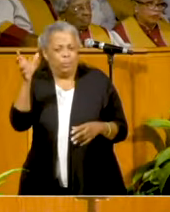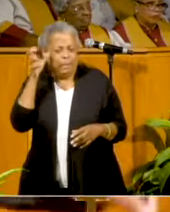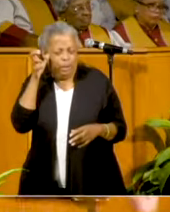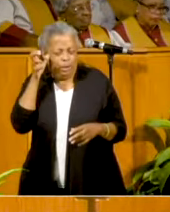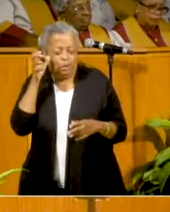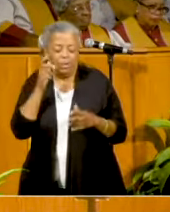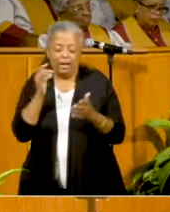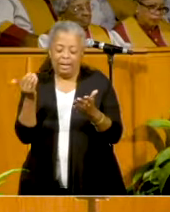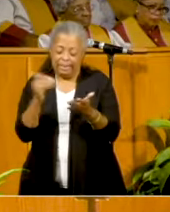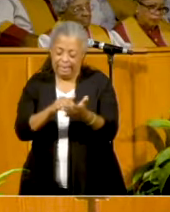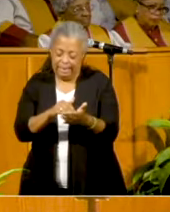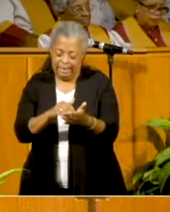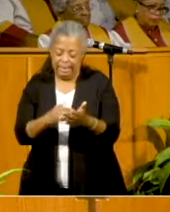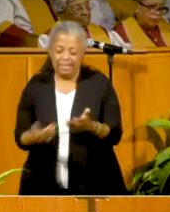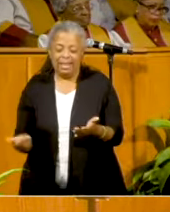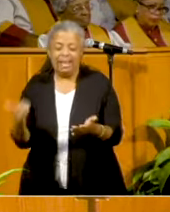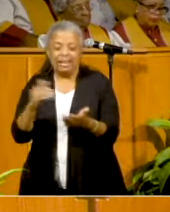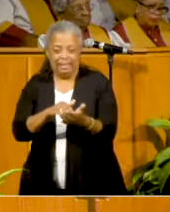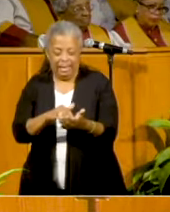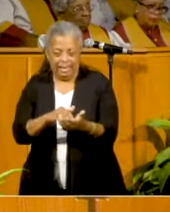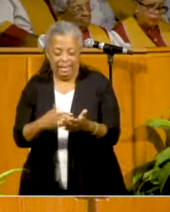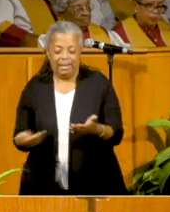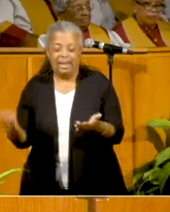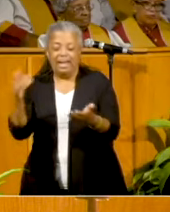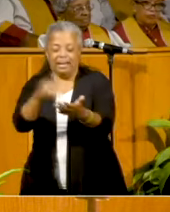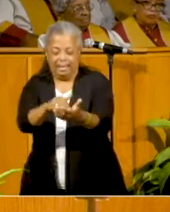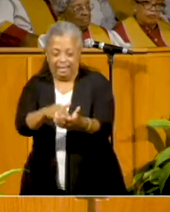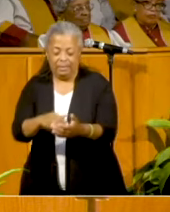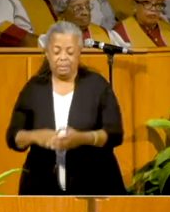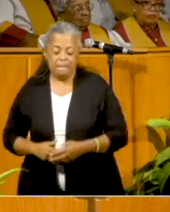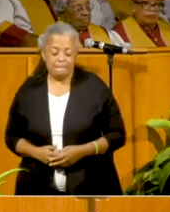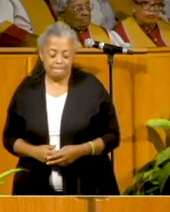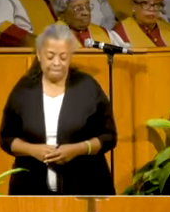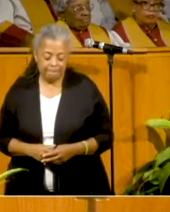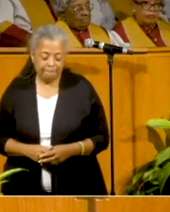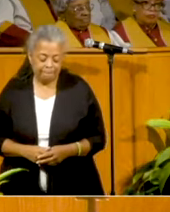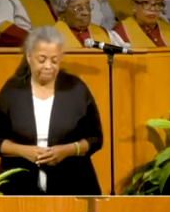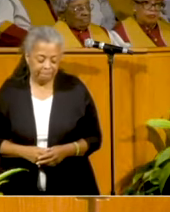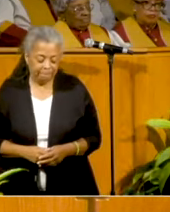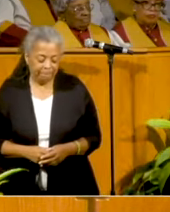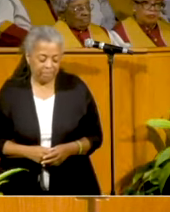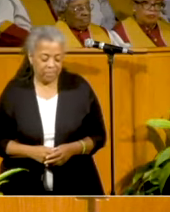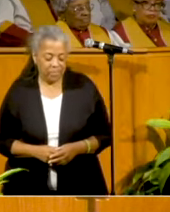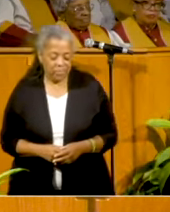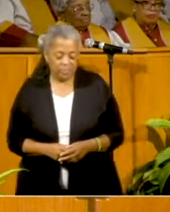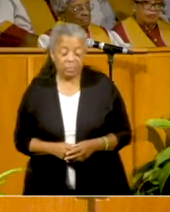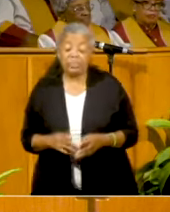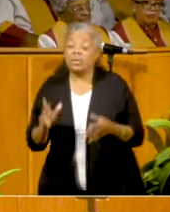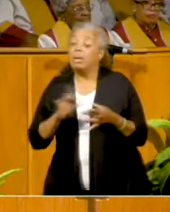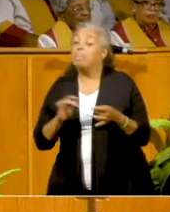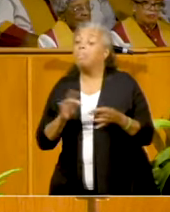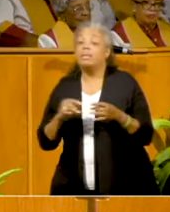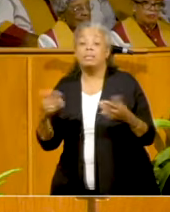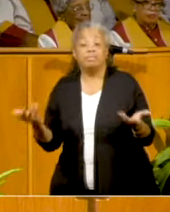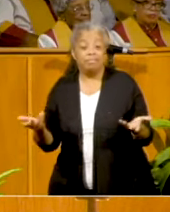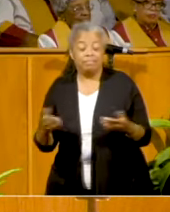hear time and time and time again. What is the message of the